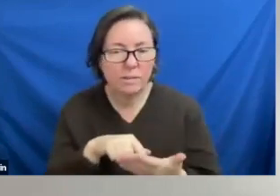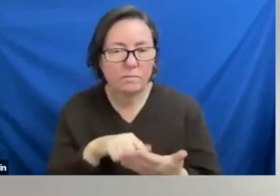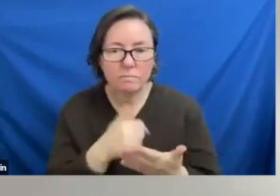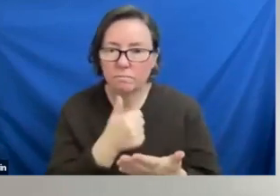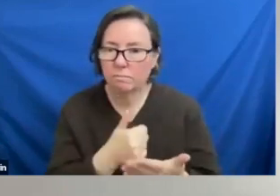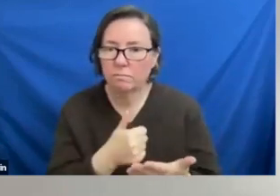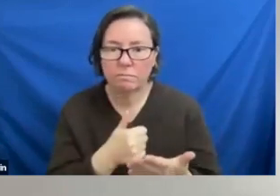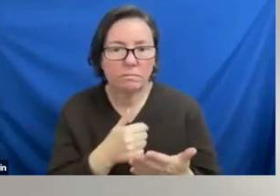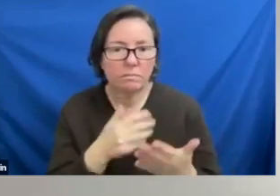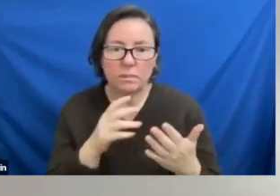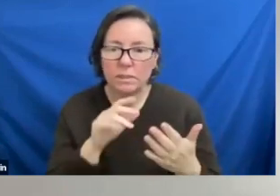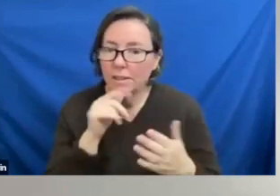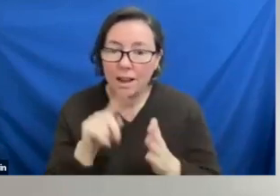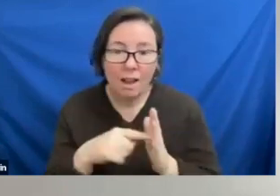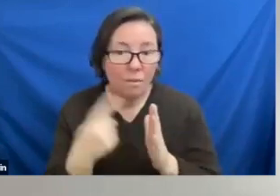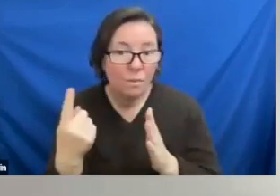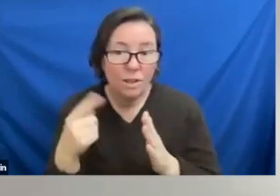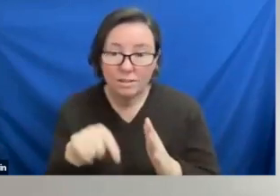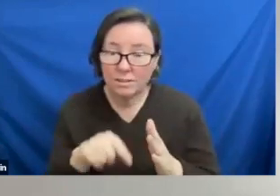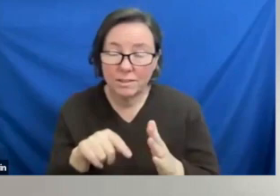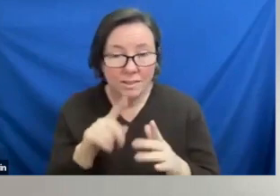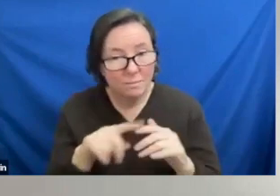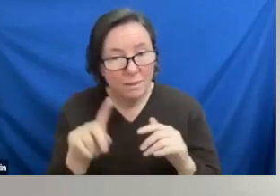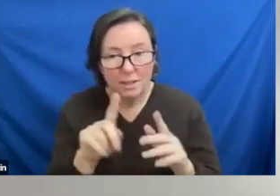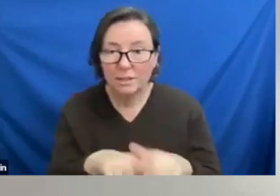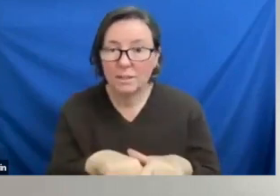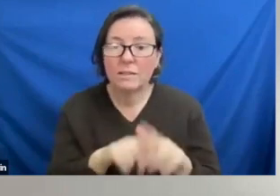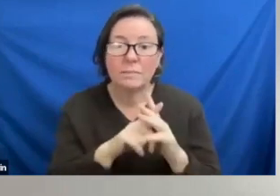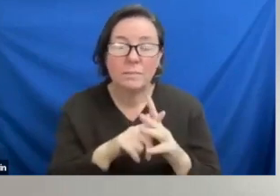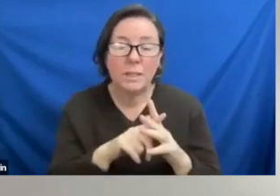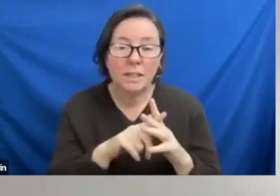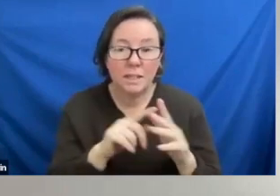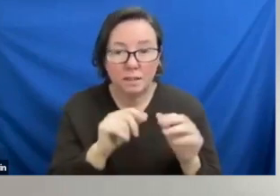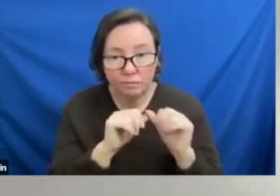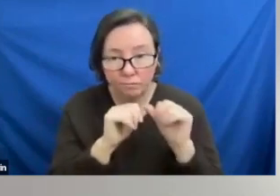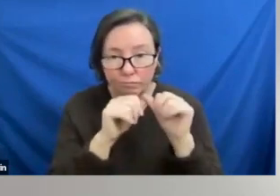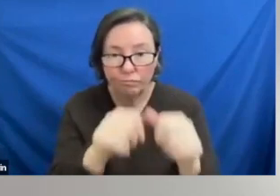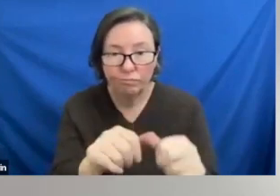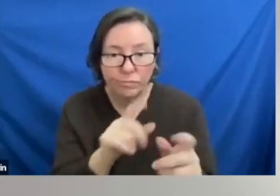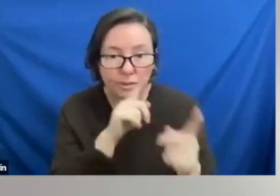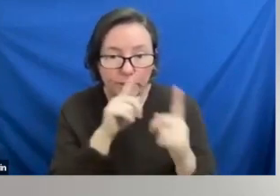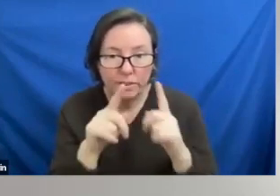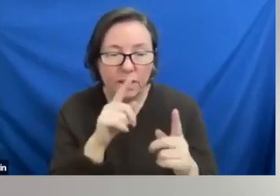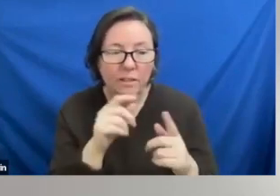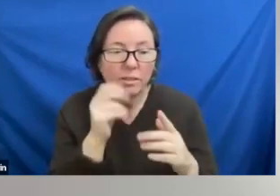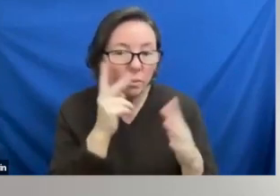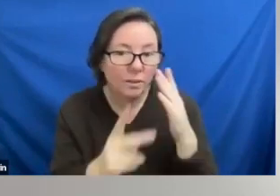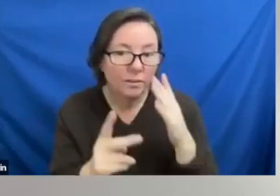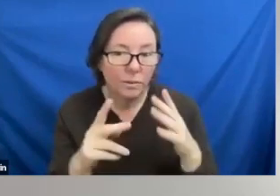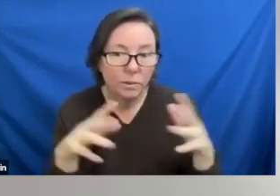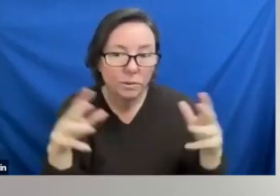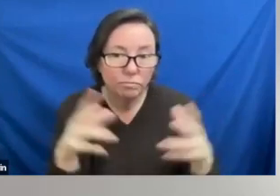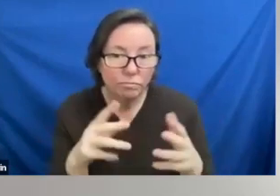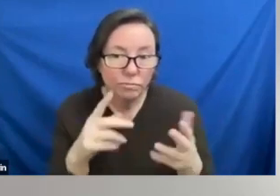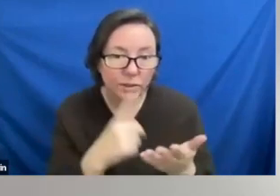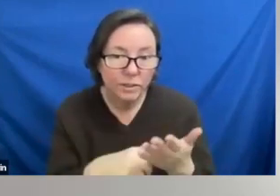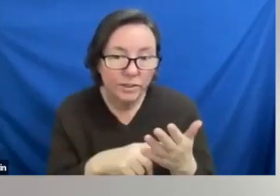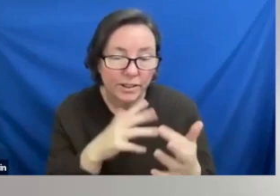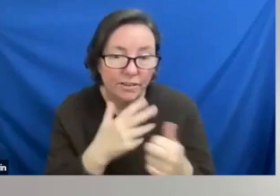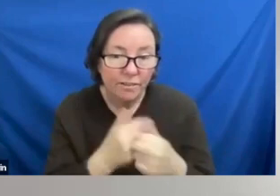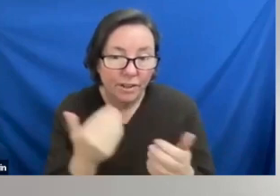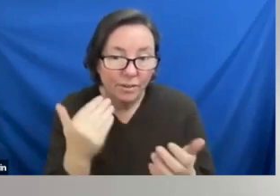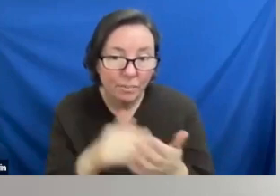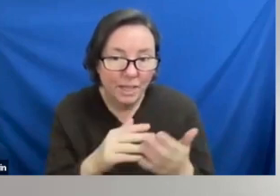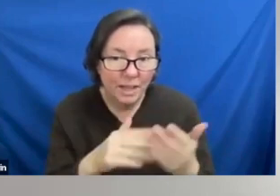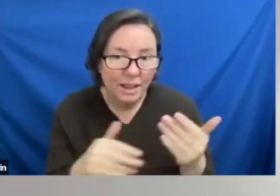isn't a one and done conversation. This will be ongoing. So look forward to following back up